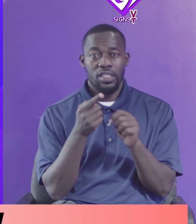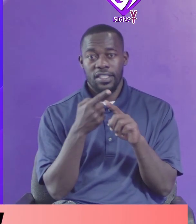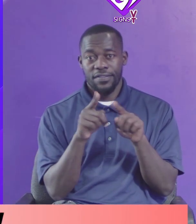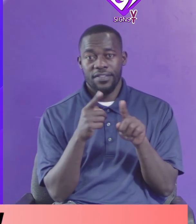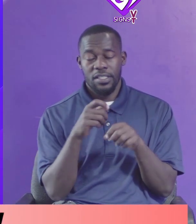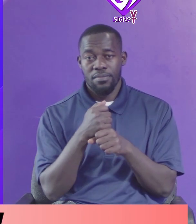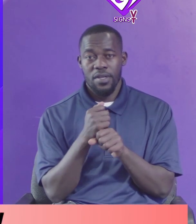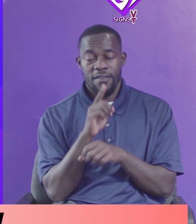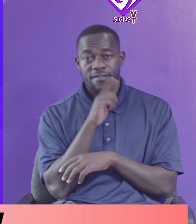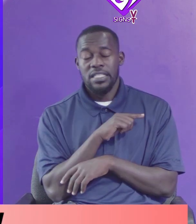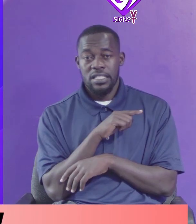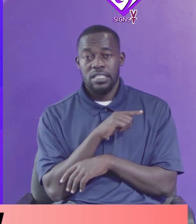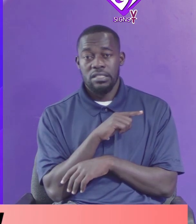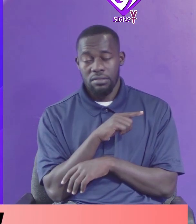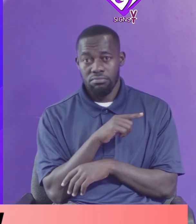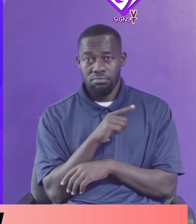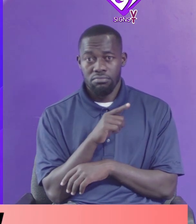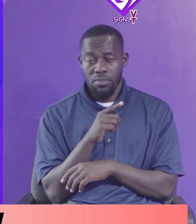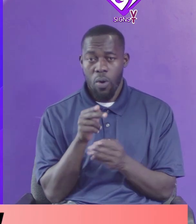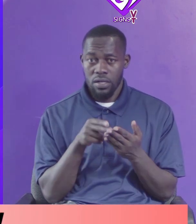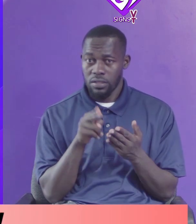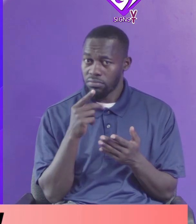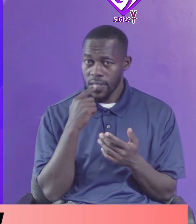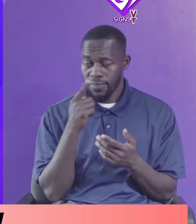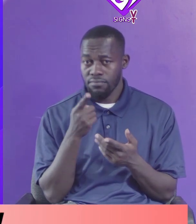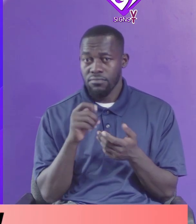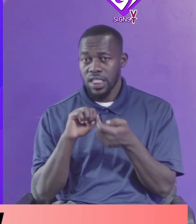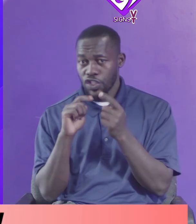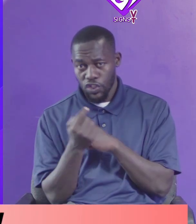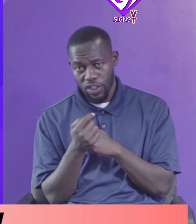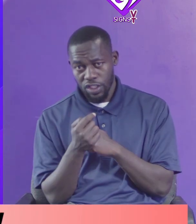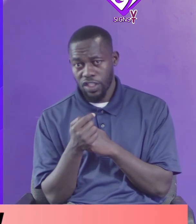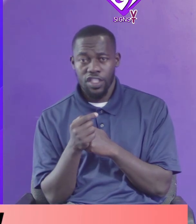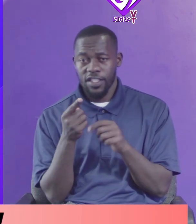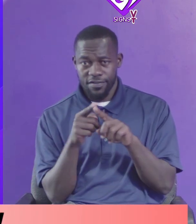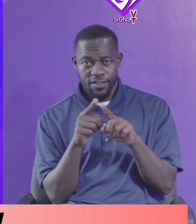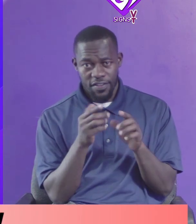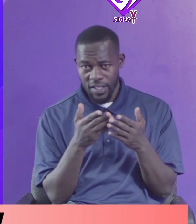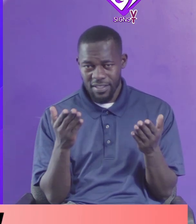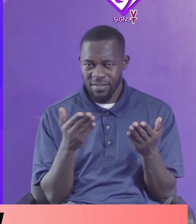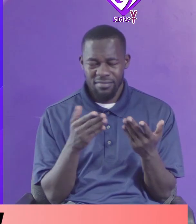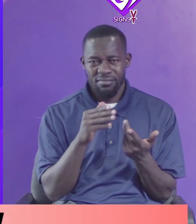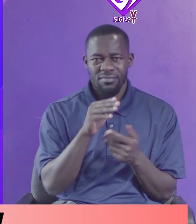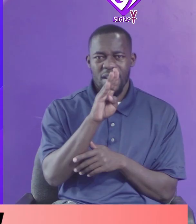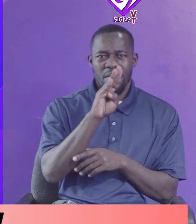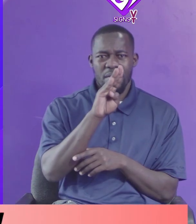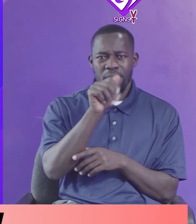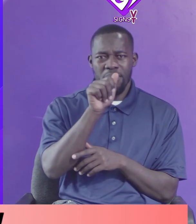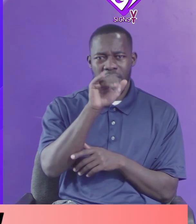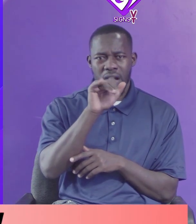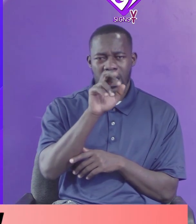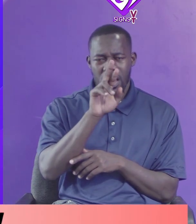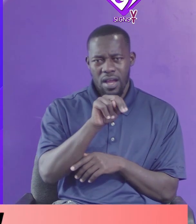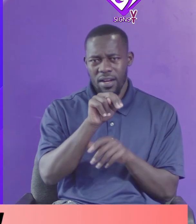yes, he admitted that he's sort of underestimated by Leverkusen. Okay. Yeah, because 10 changes, he